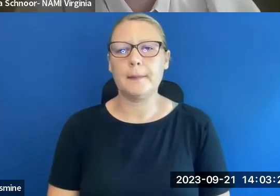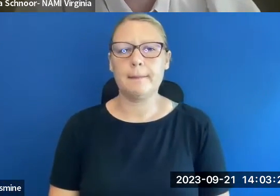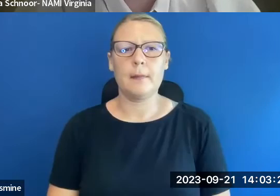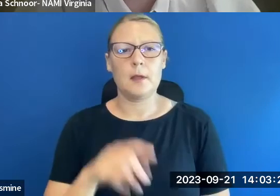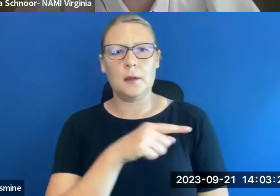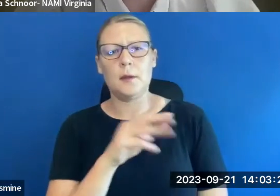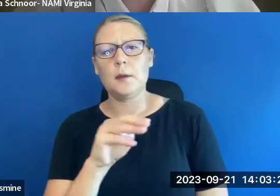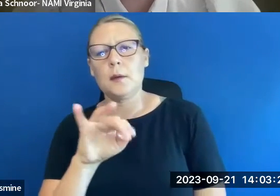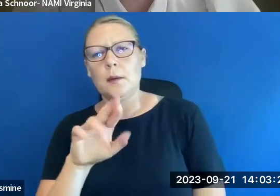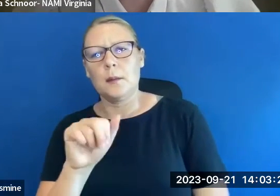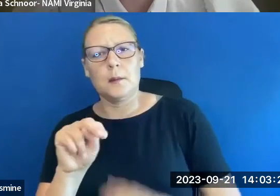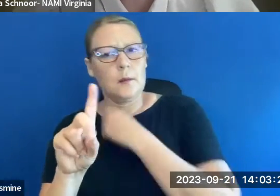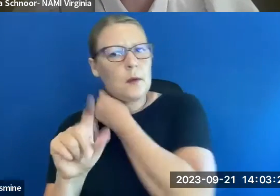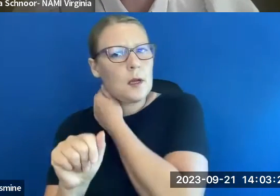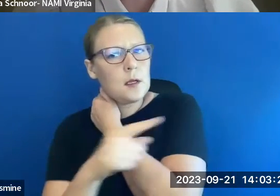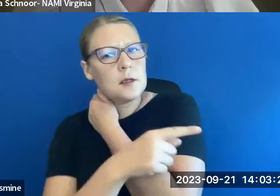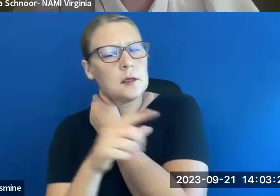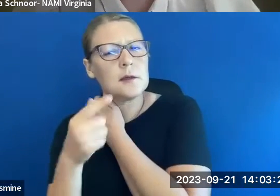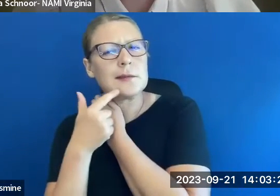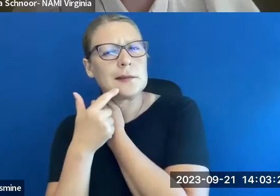Miranda, you talked a little bit about the